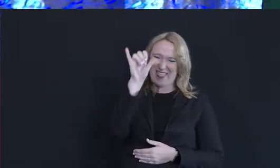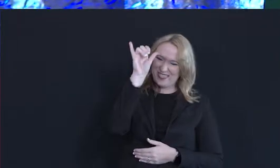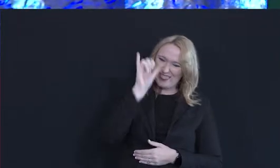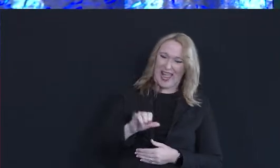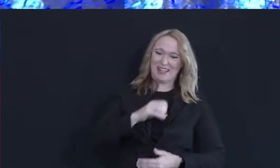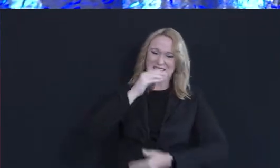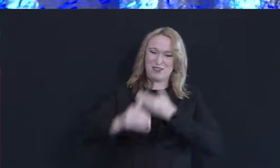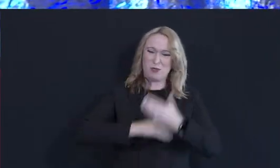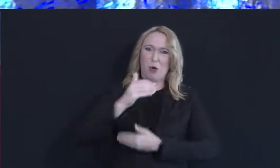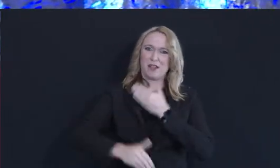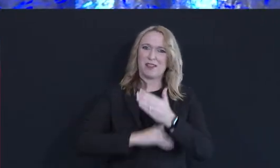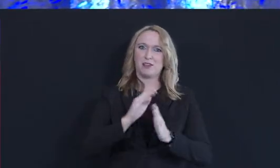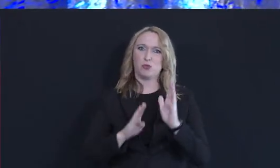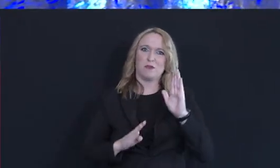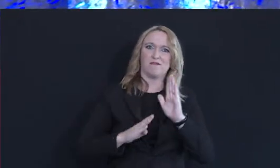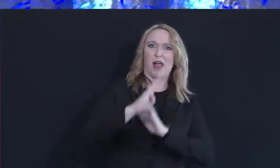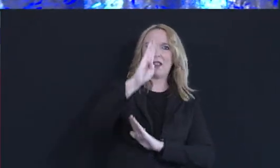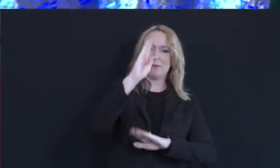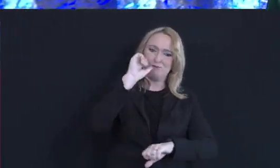City